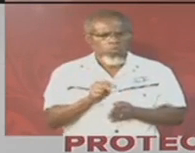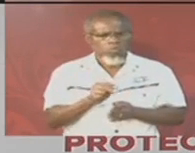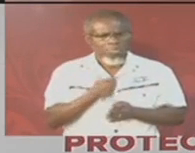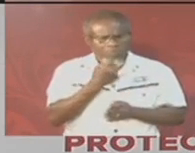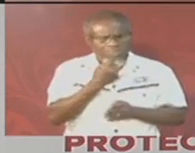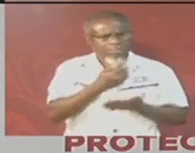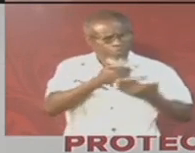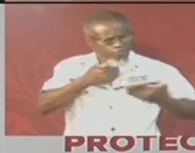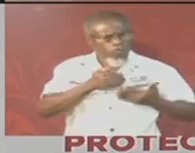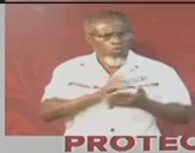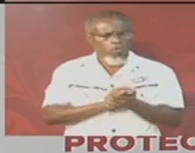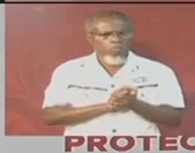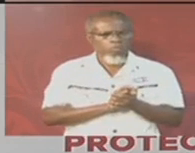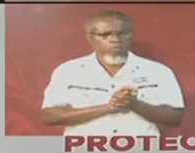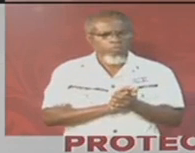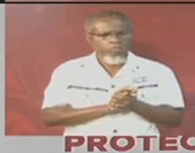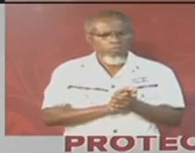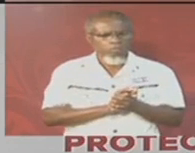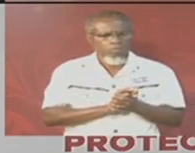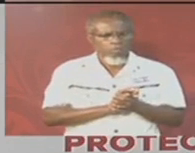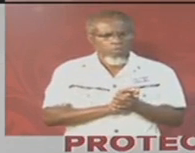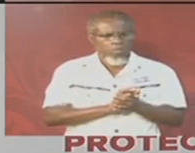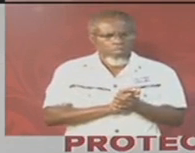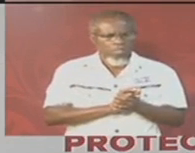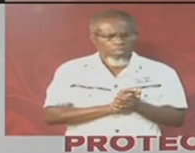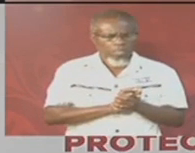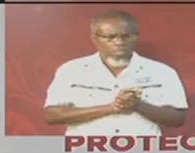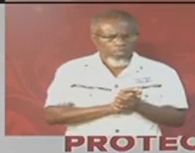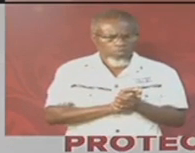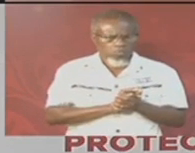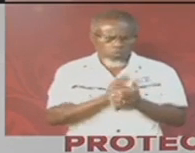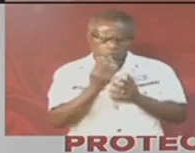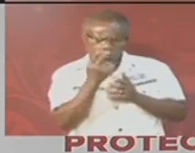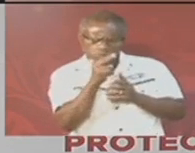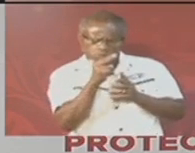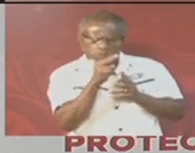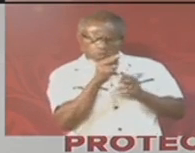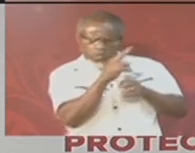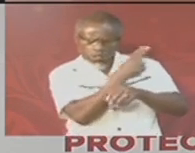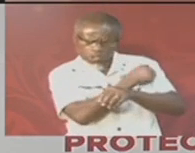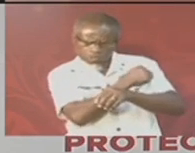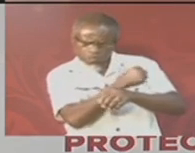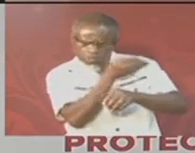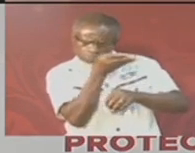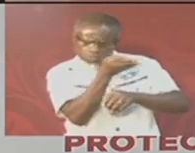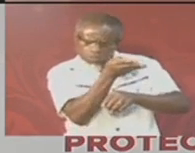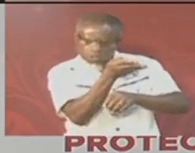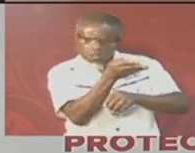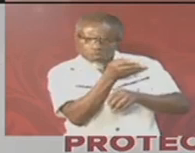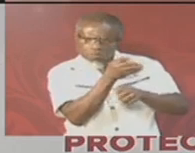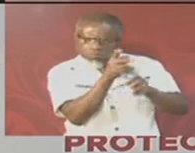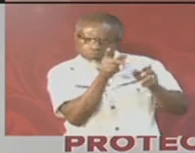say we look at our hospitalization figures, and there has been